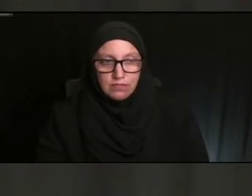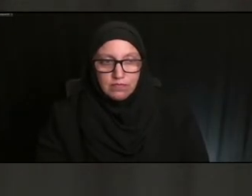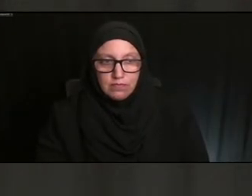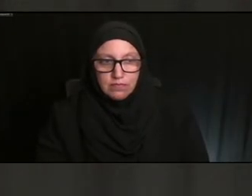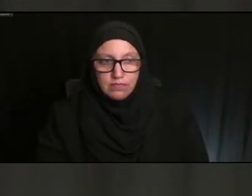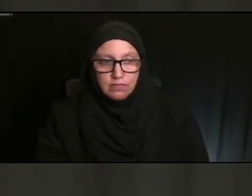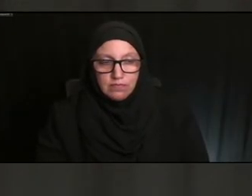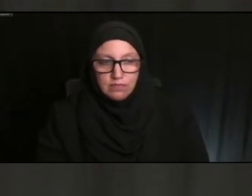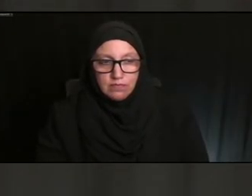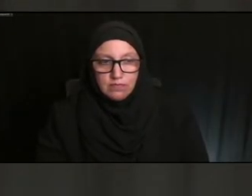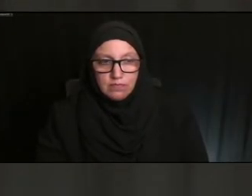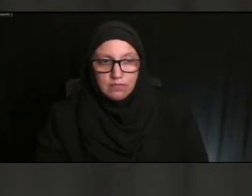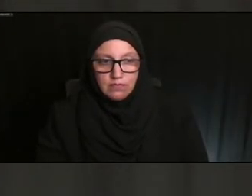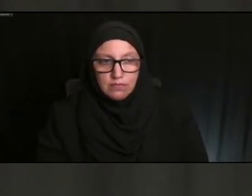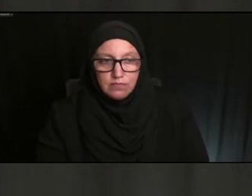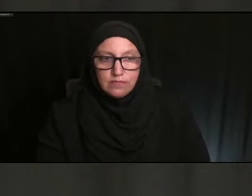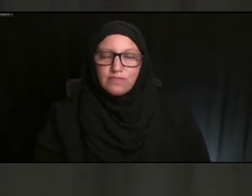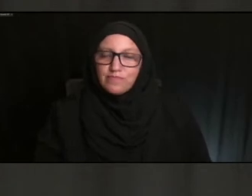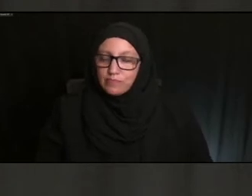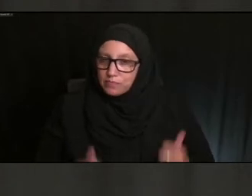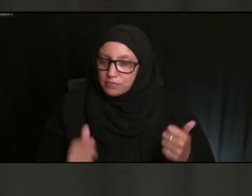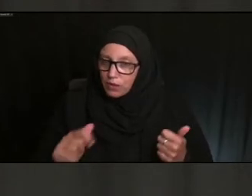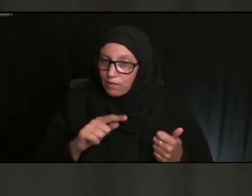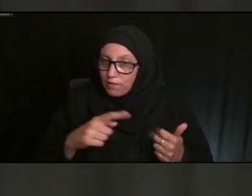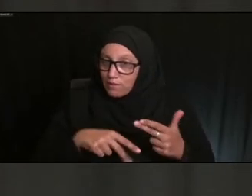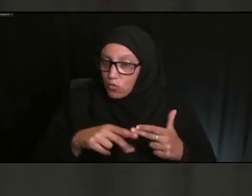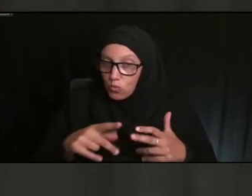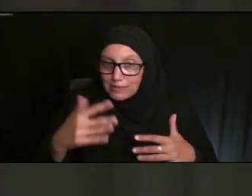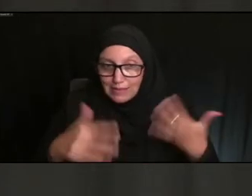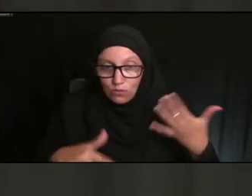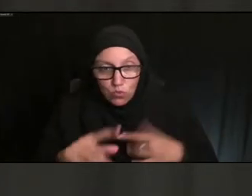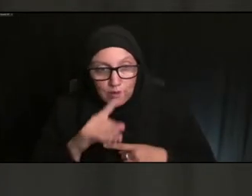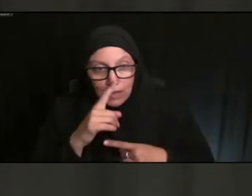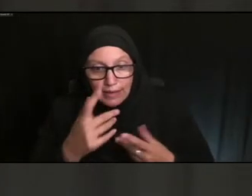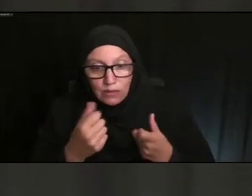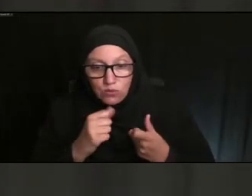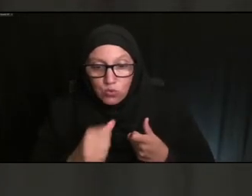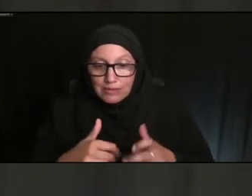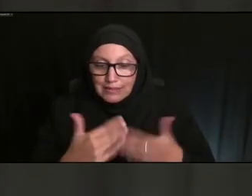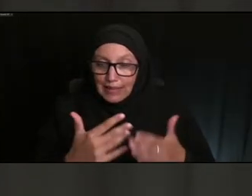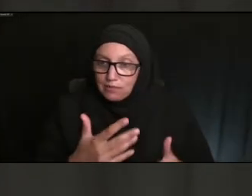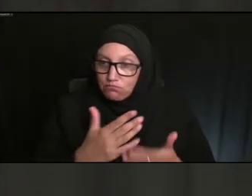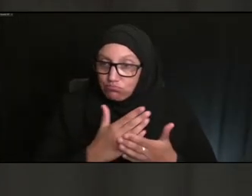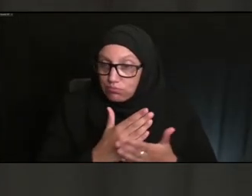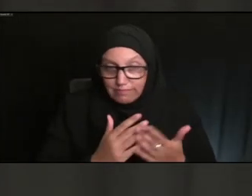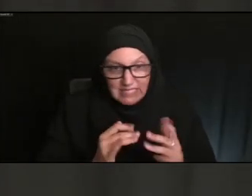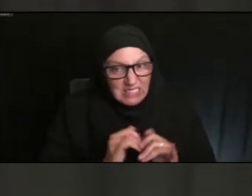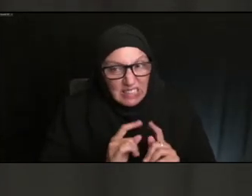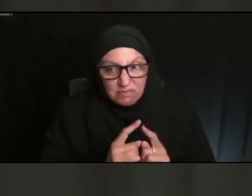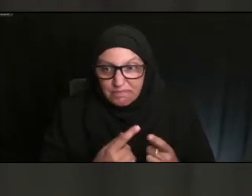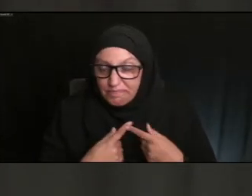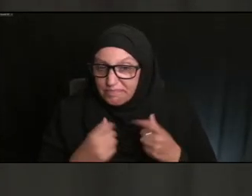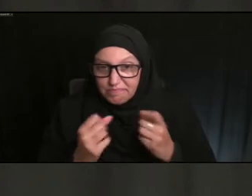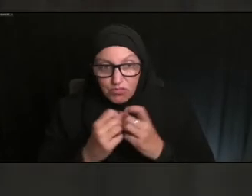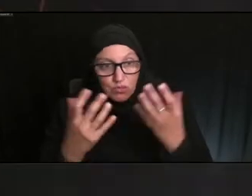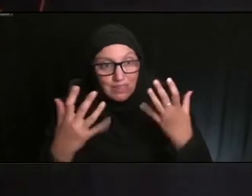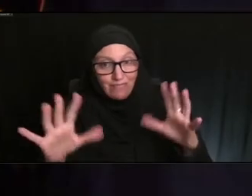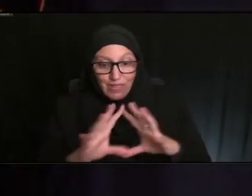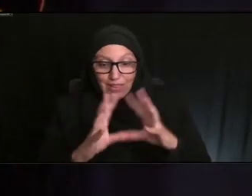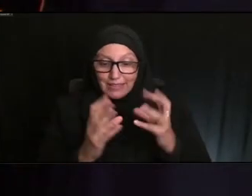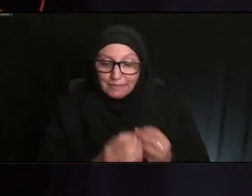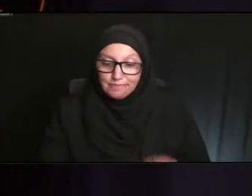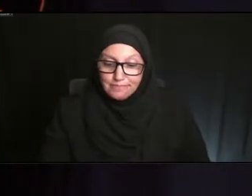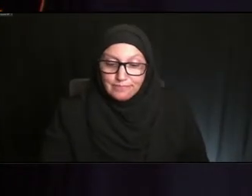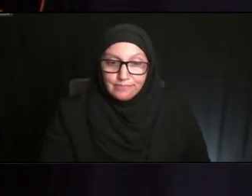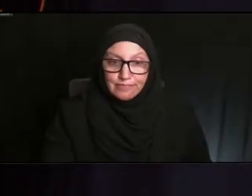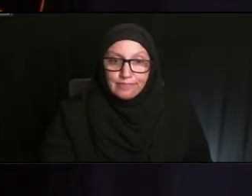You're suffering, you can't get your daily bread, well, neither can I. I'm with you. I sold everything and we start. Because you know, some